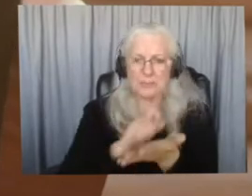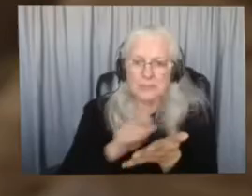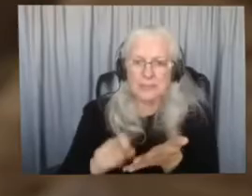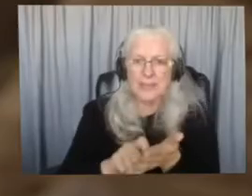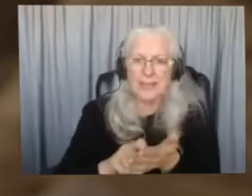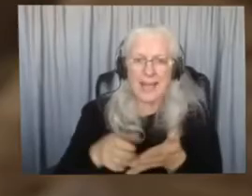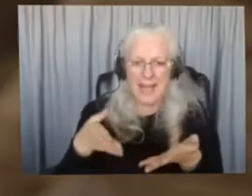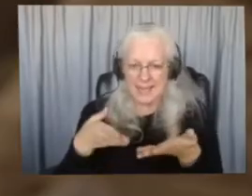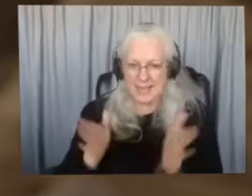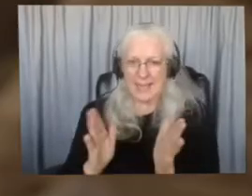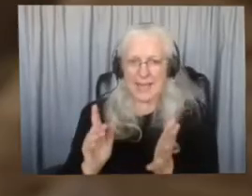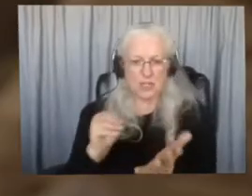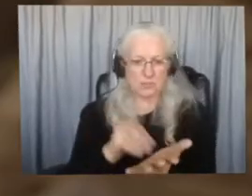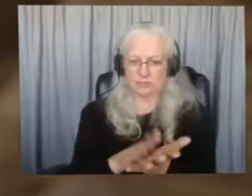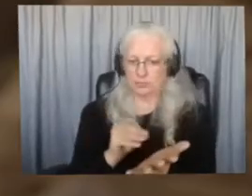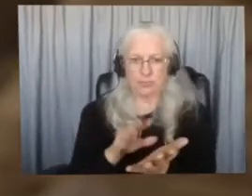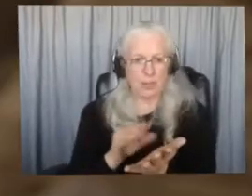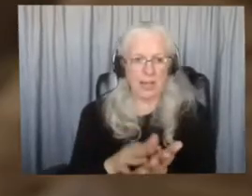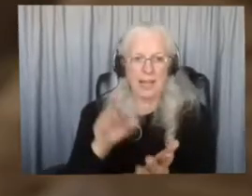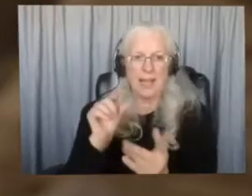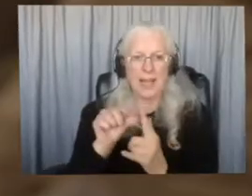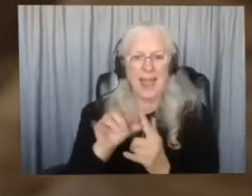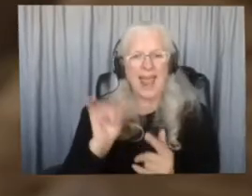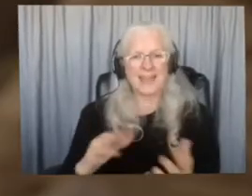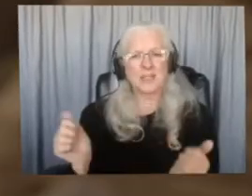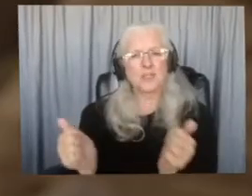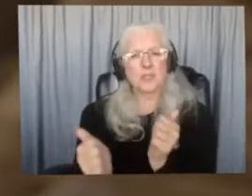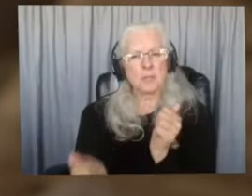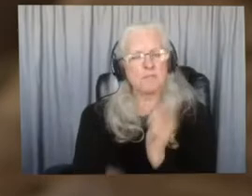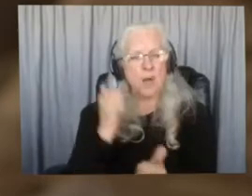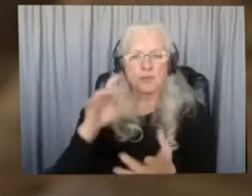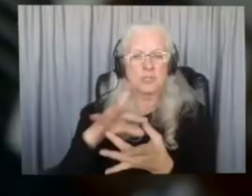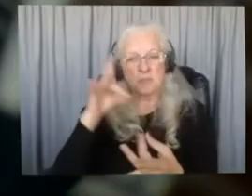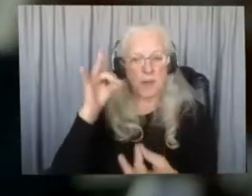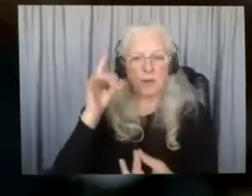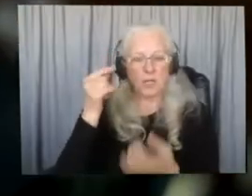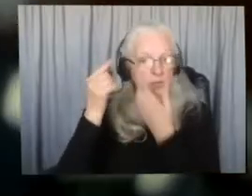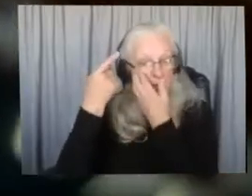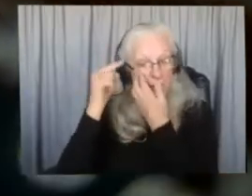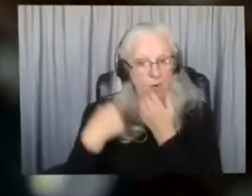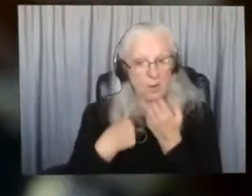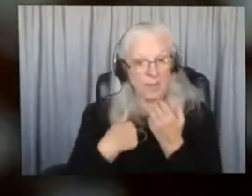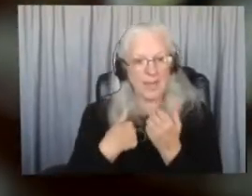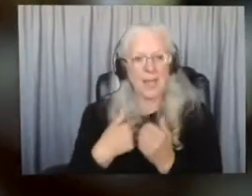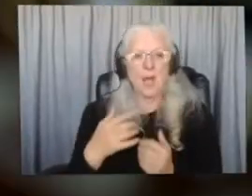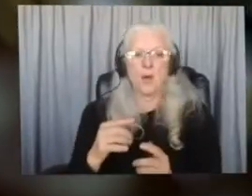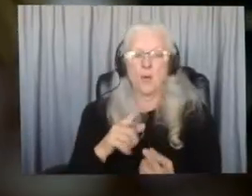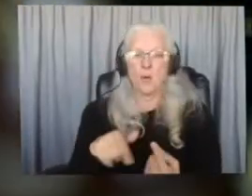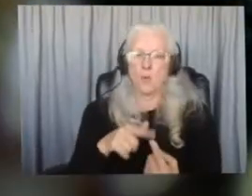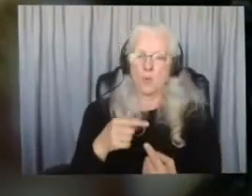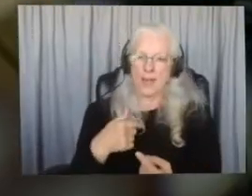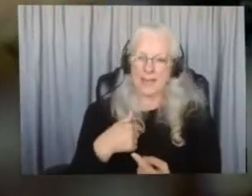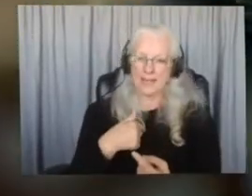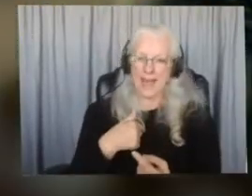most spiritual, I think, experience of being an artist, is when inspiration truly feels like it's out of your hand and it's just flowing right through you.